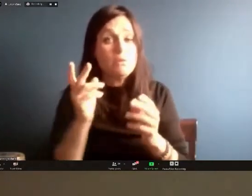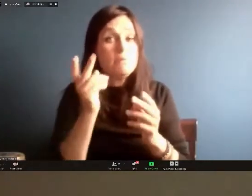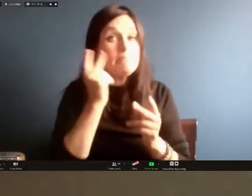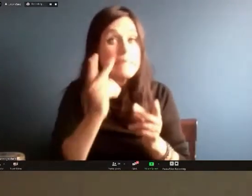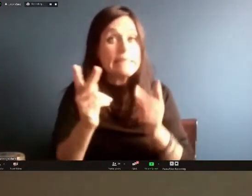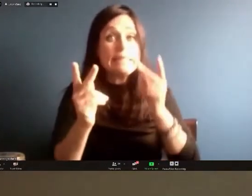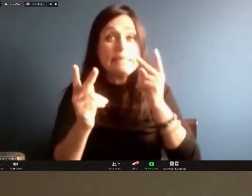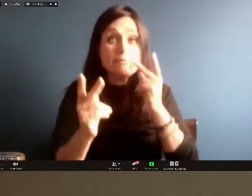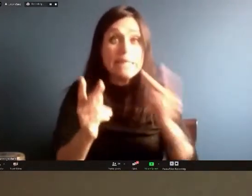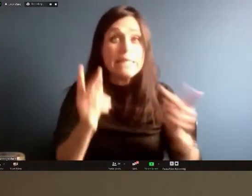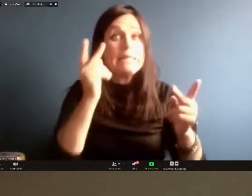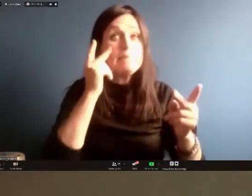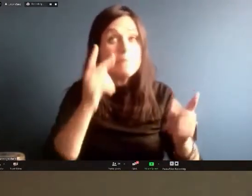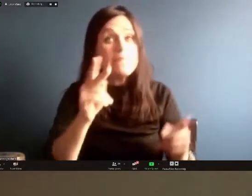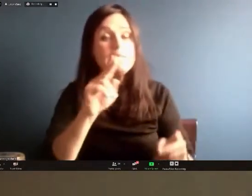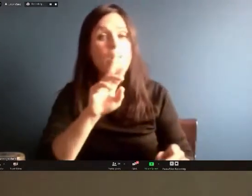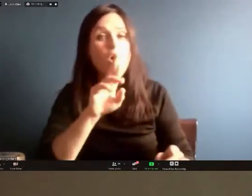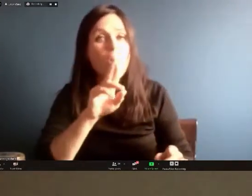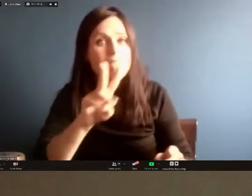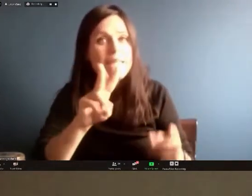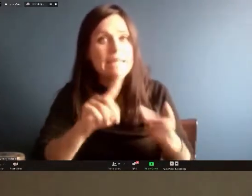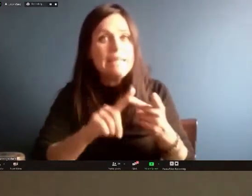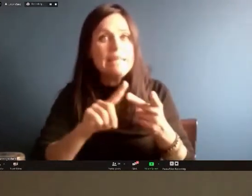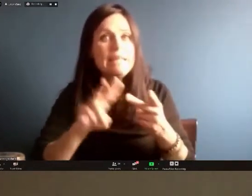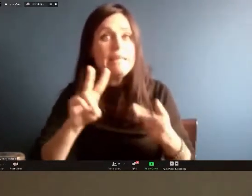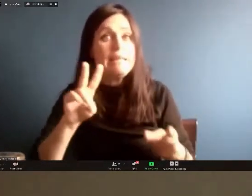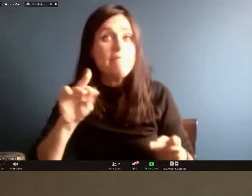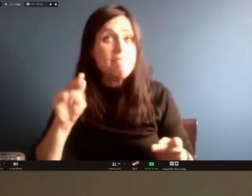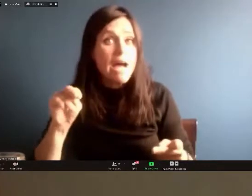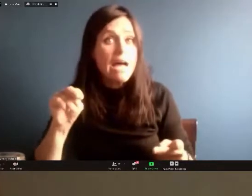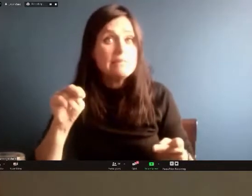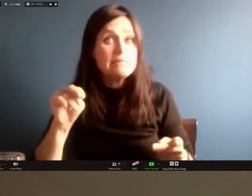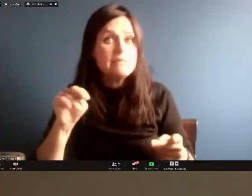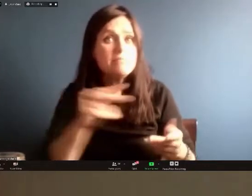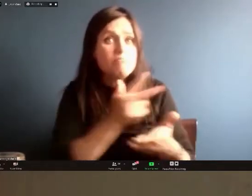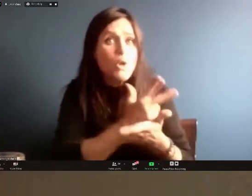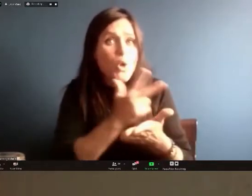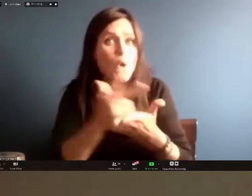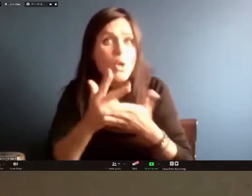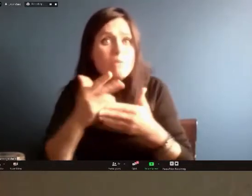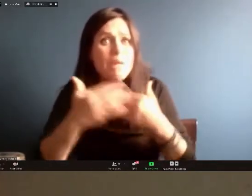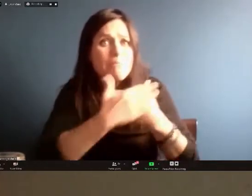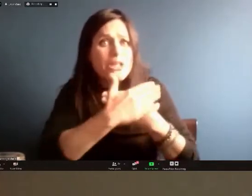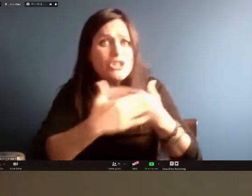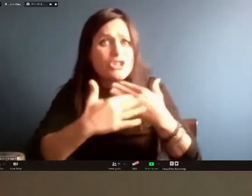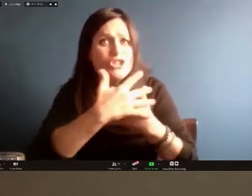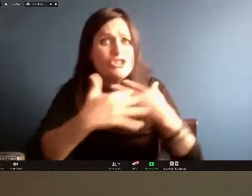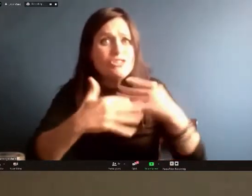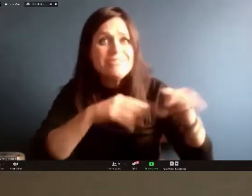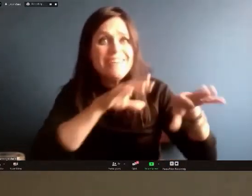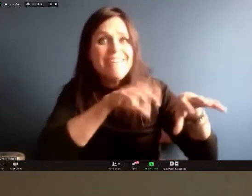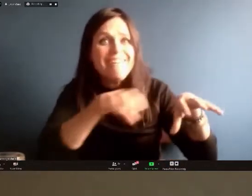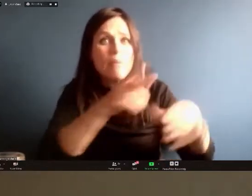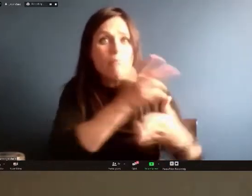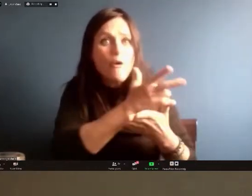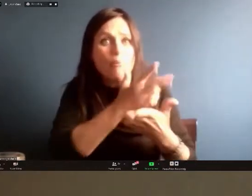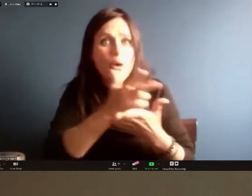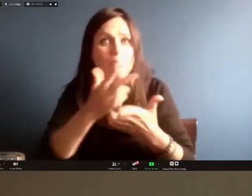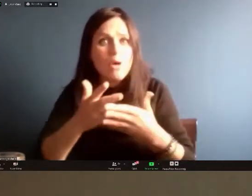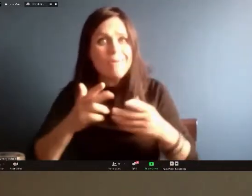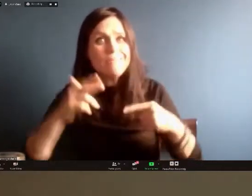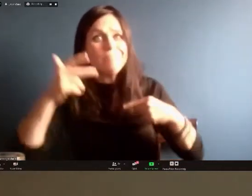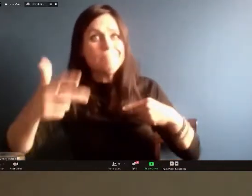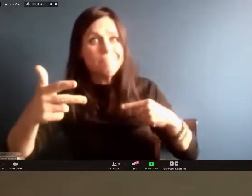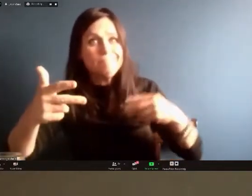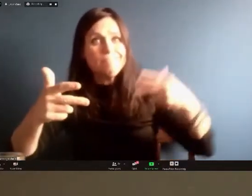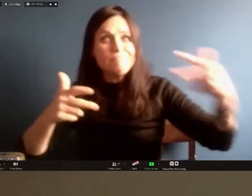vans and RVs parked down by the beach, parked on side streets. And you really got this. Well, they